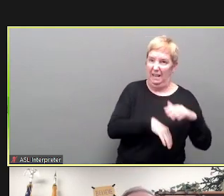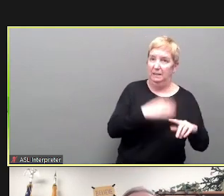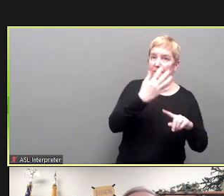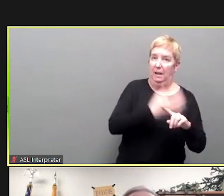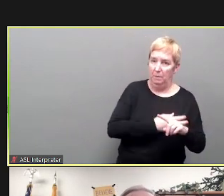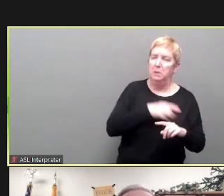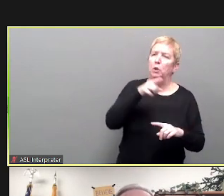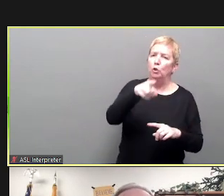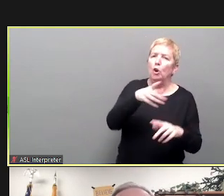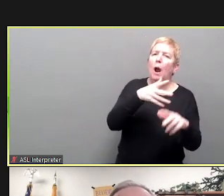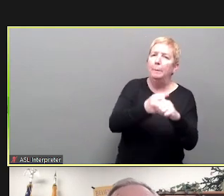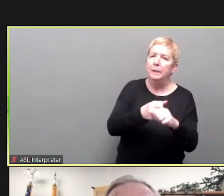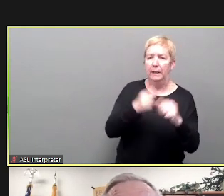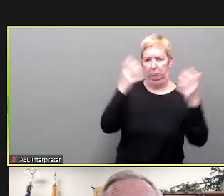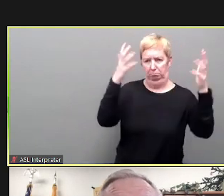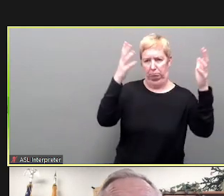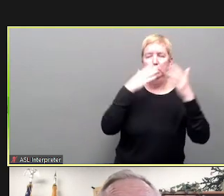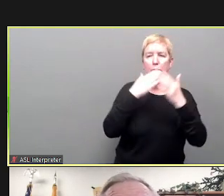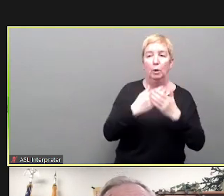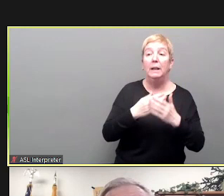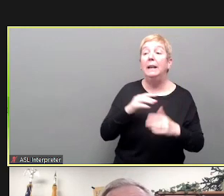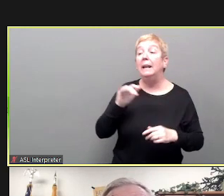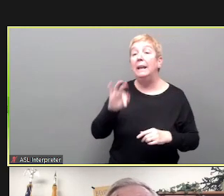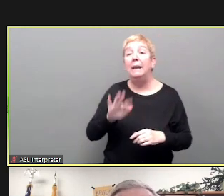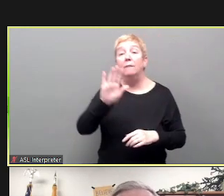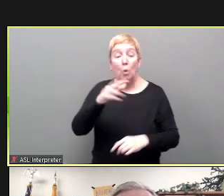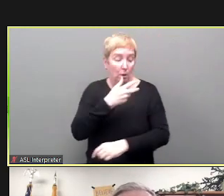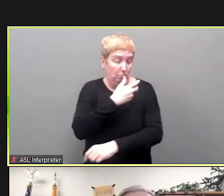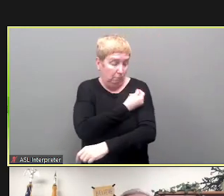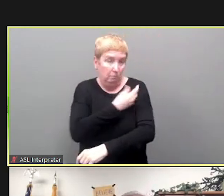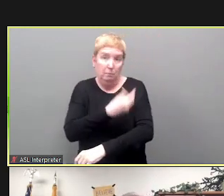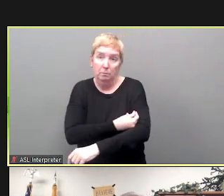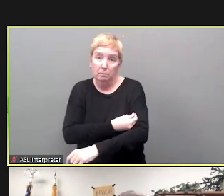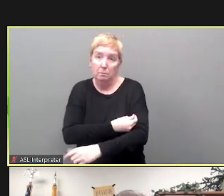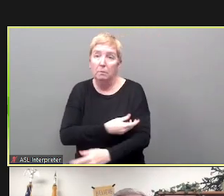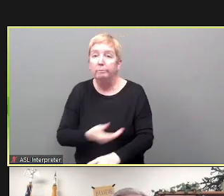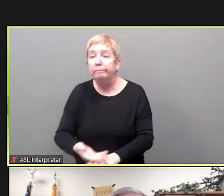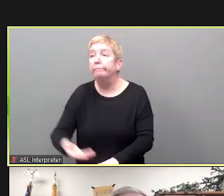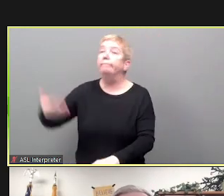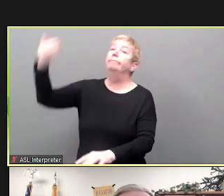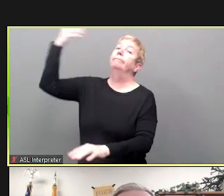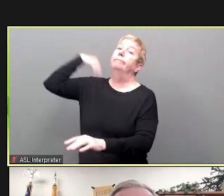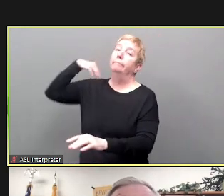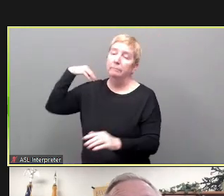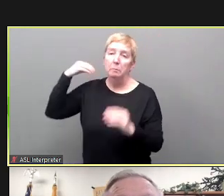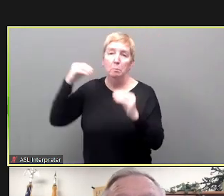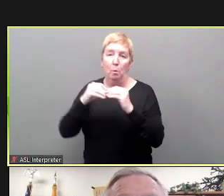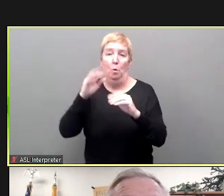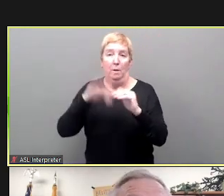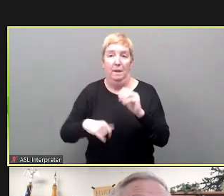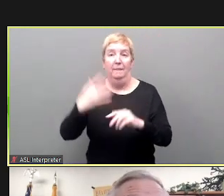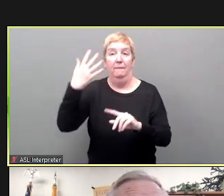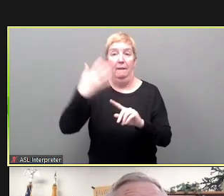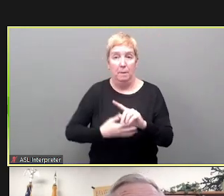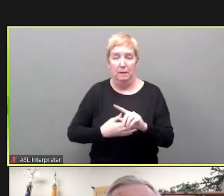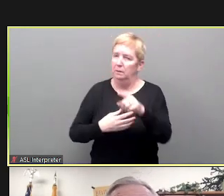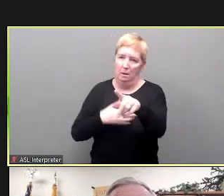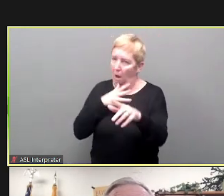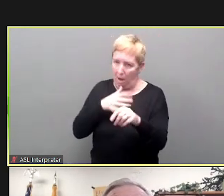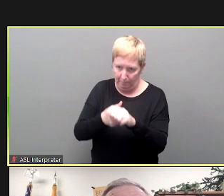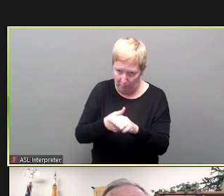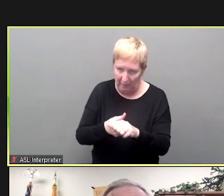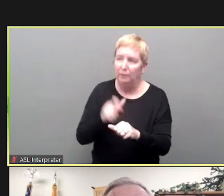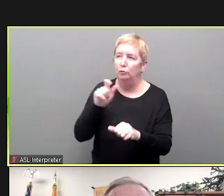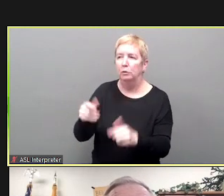If it's been more than 5 months and you don't have a booster, you're not up to date. And of course, if you had a booster in the last 5